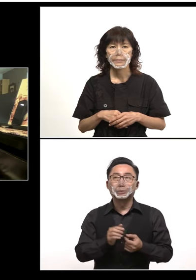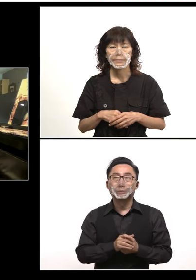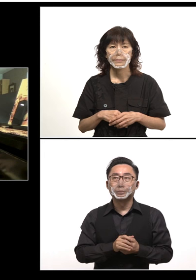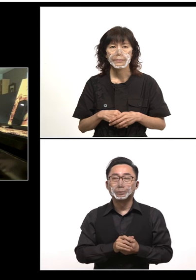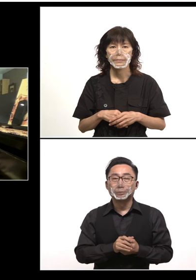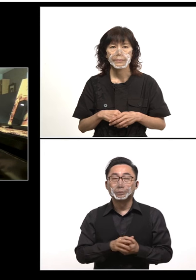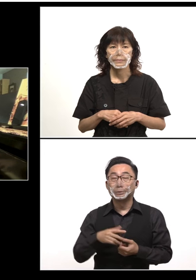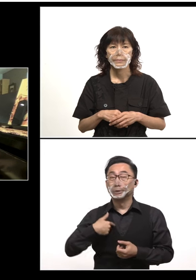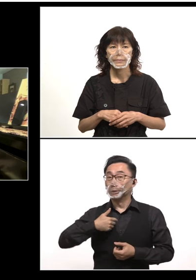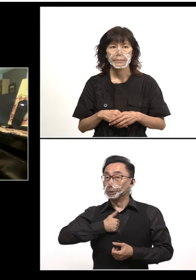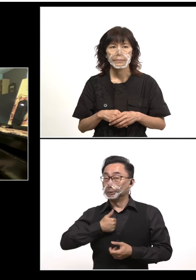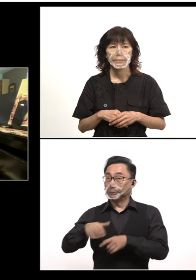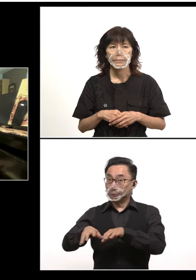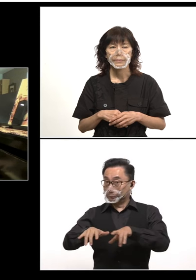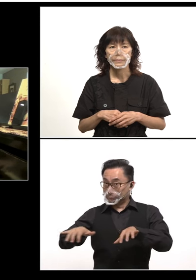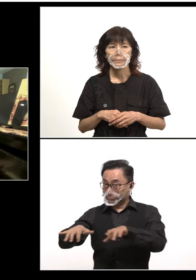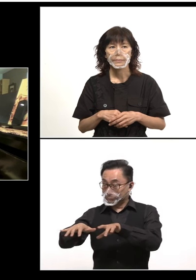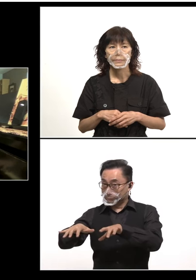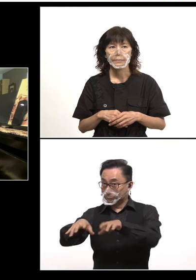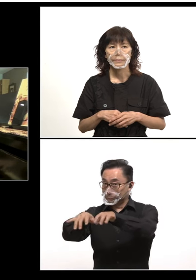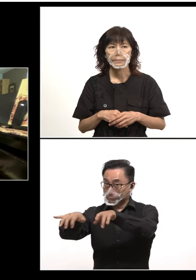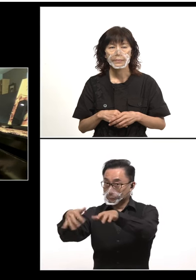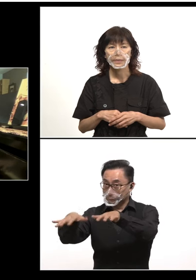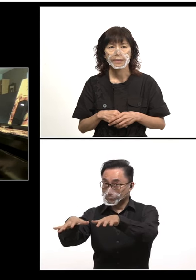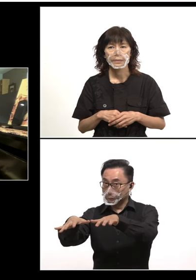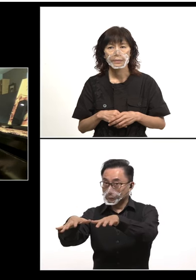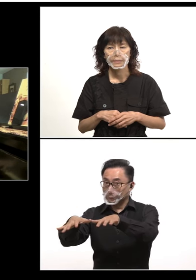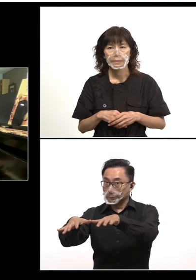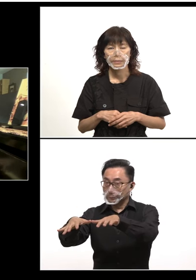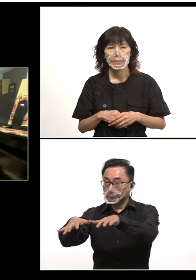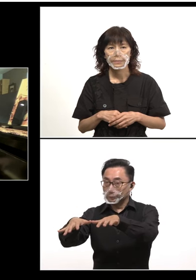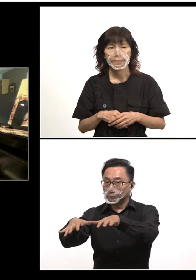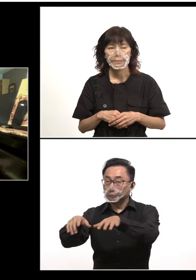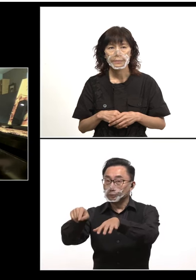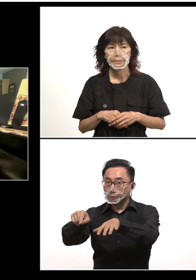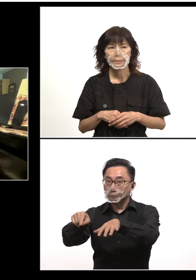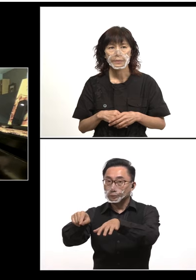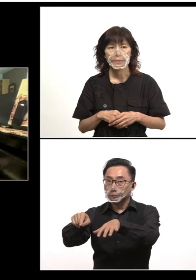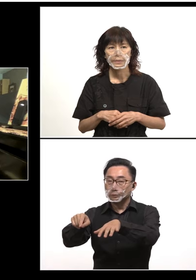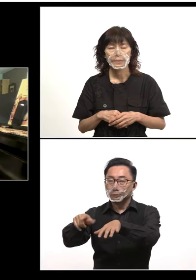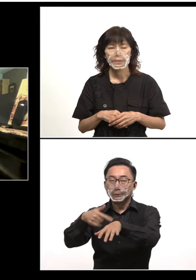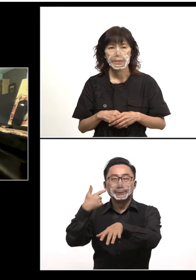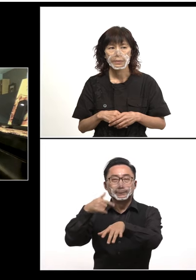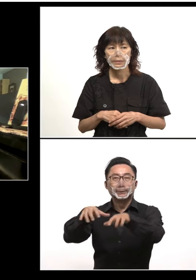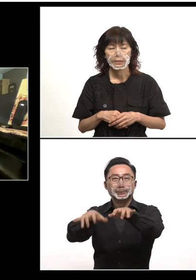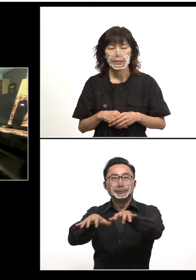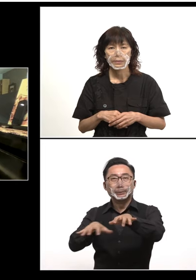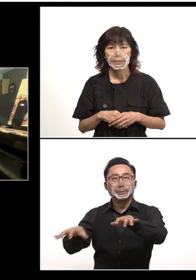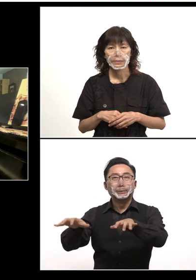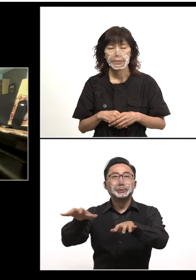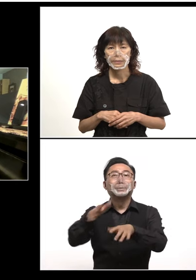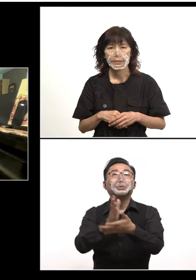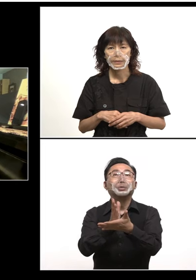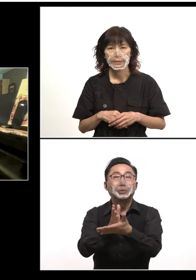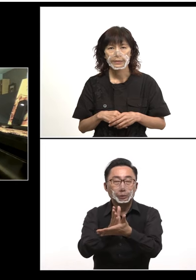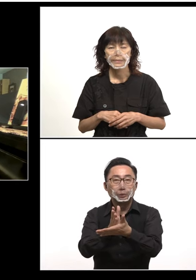I'd go to where almost he would know the next chord, but then I would go to a different chord and do an interesting